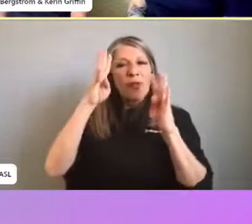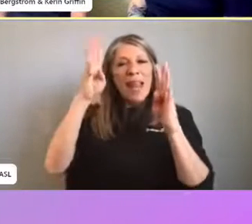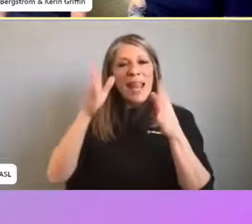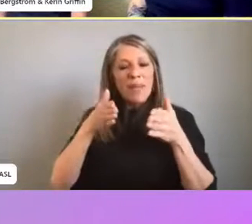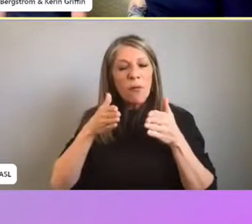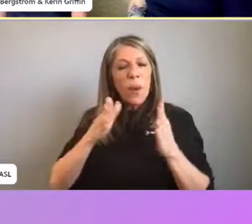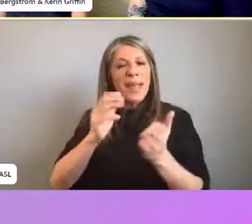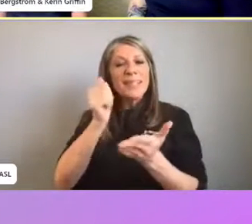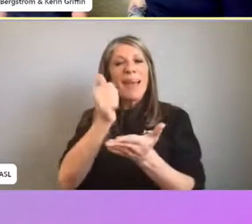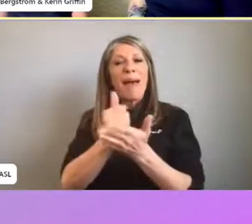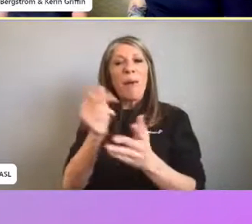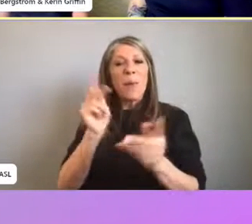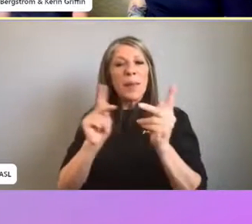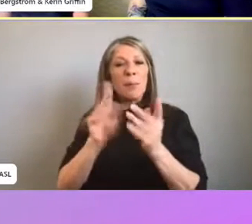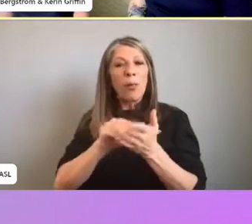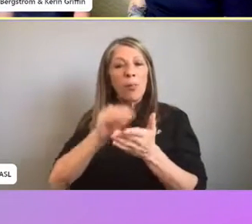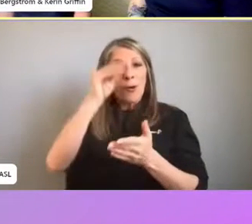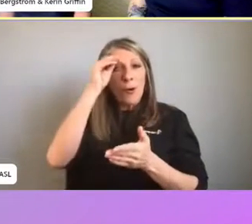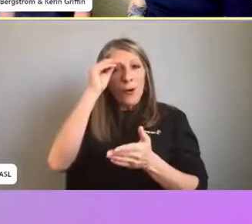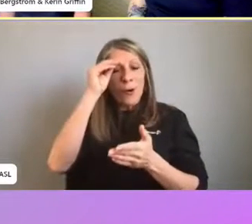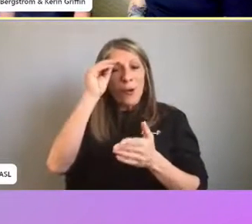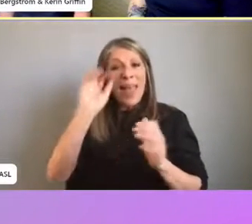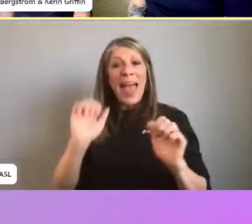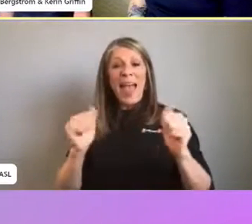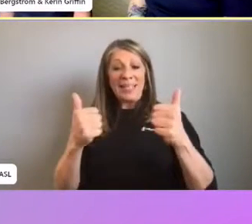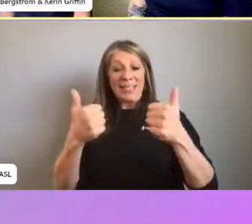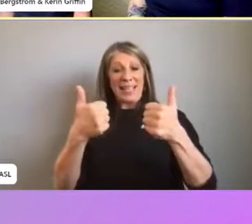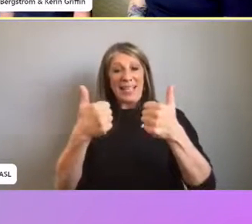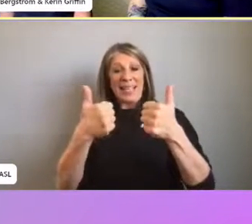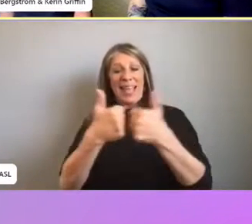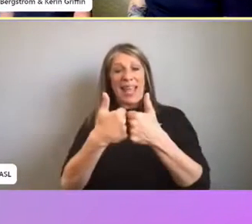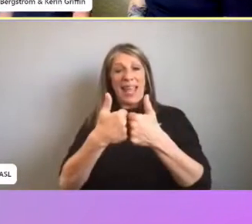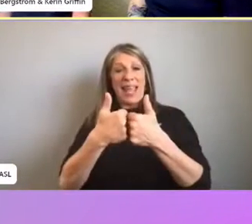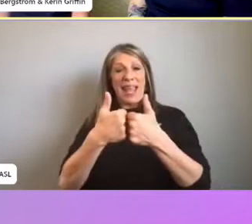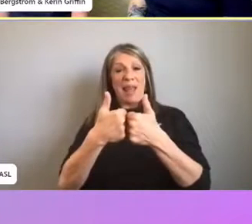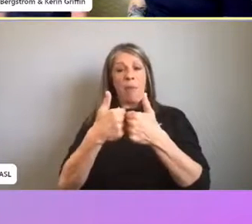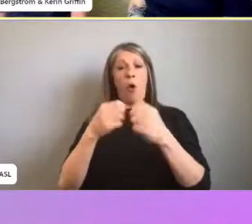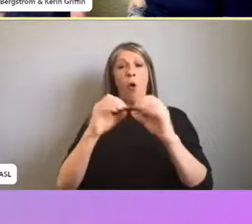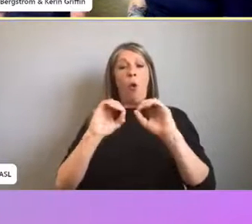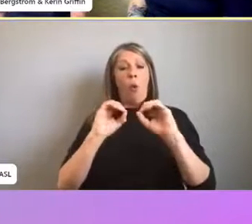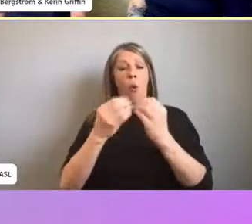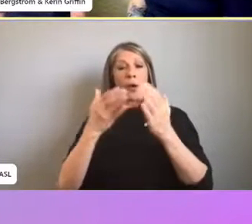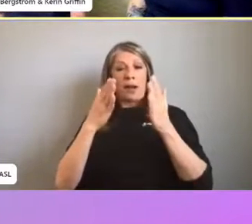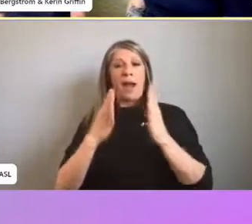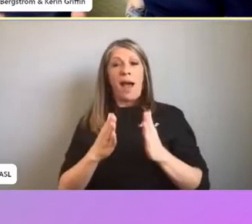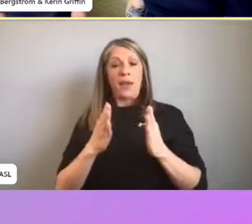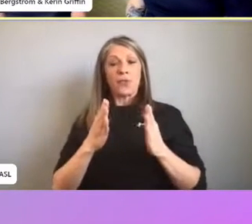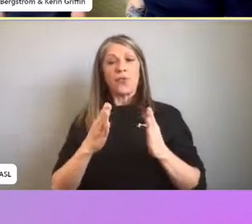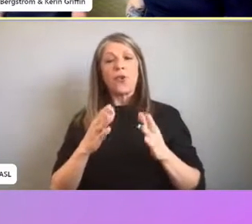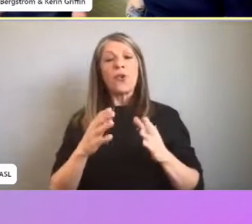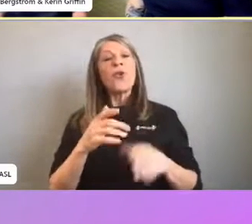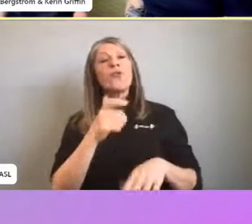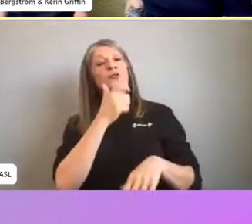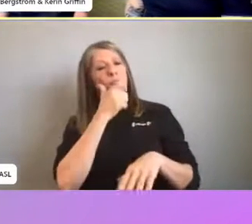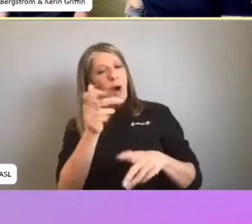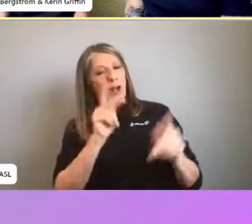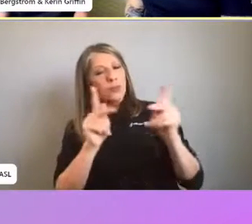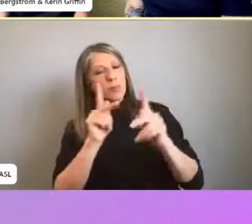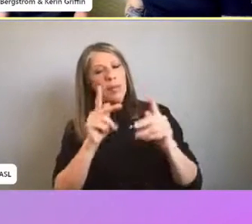people learn. And as the game organizer, I think it's equally as fun to watch others having fun